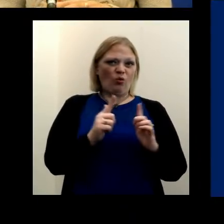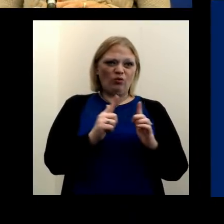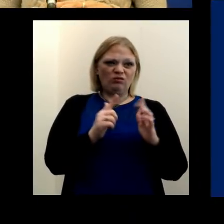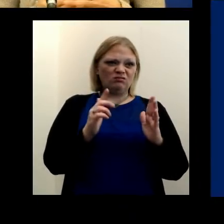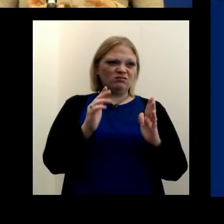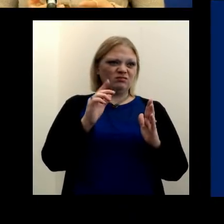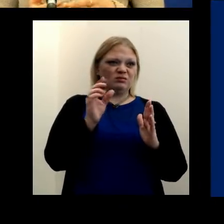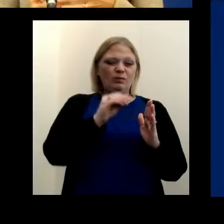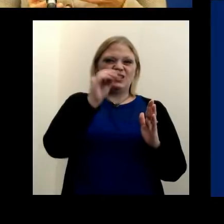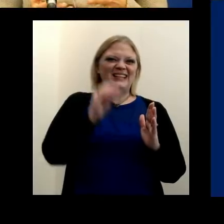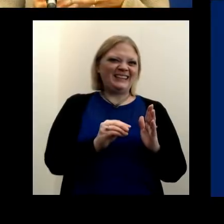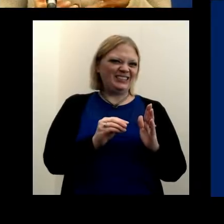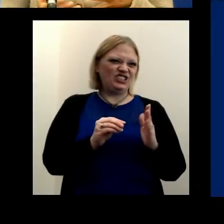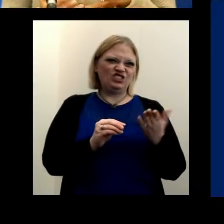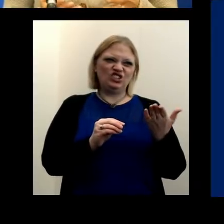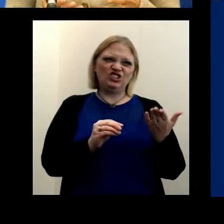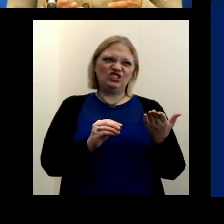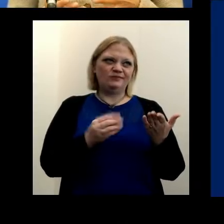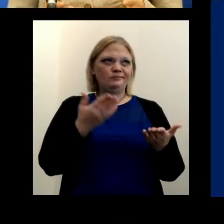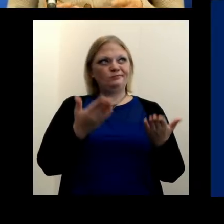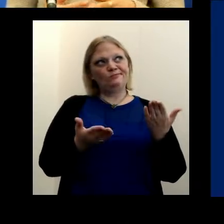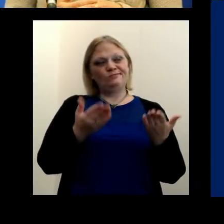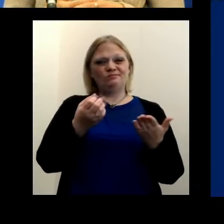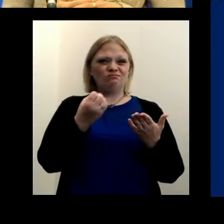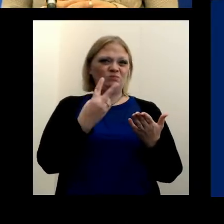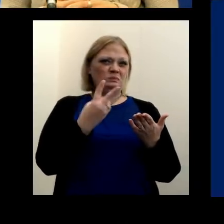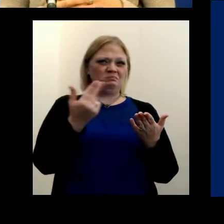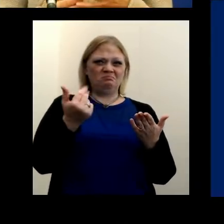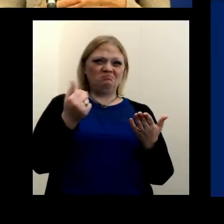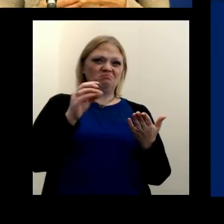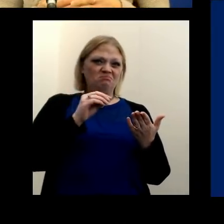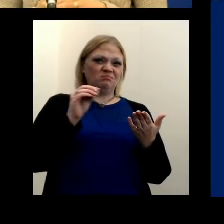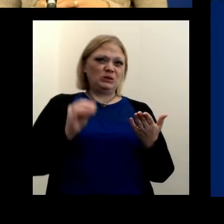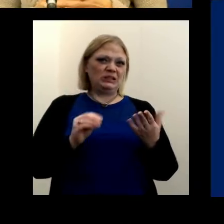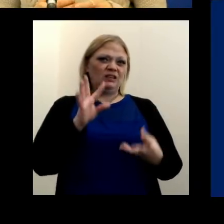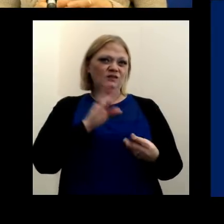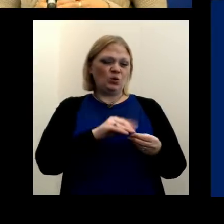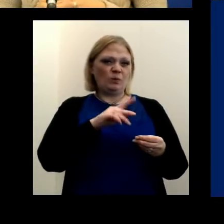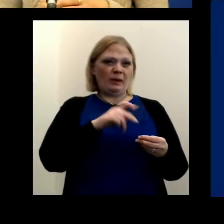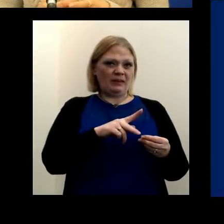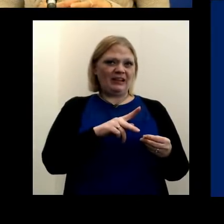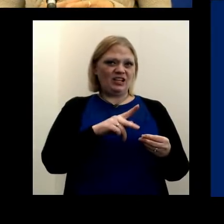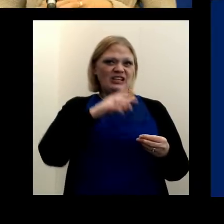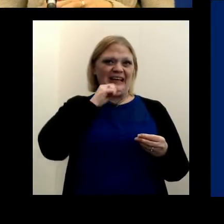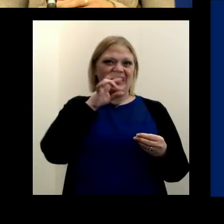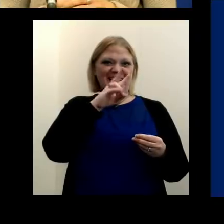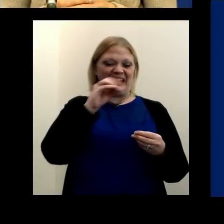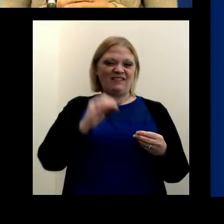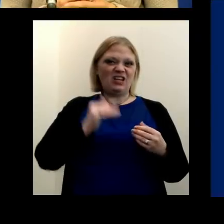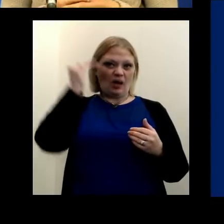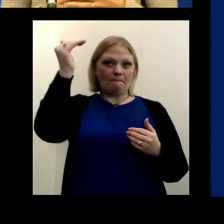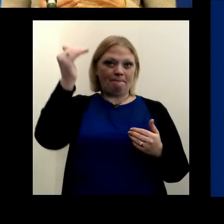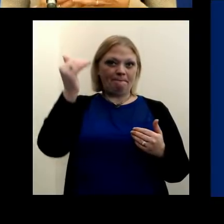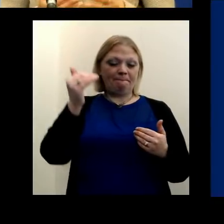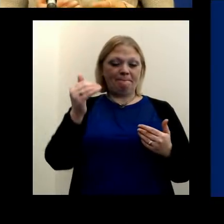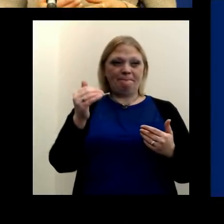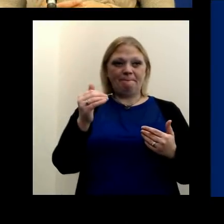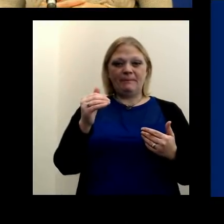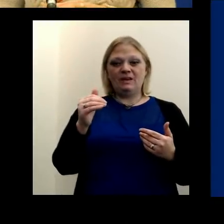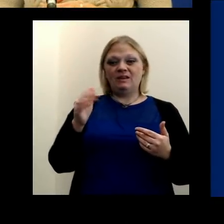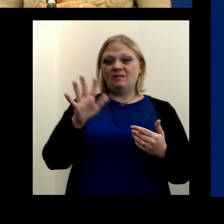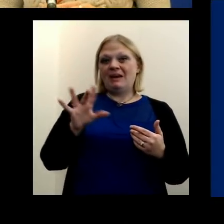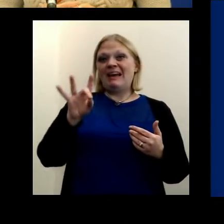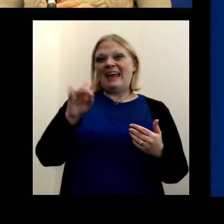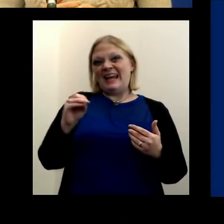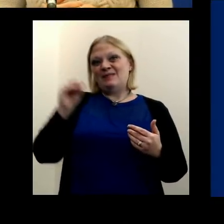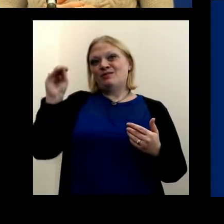about 12 or 13% people 70 and up, they comprise about 80% of